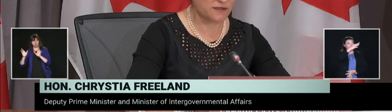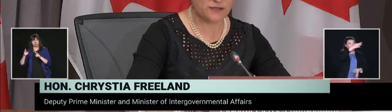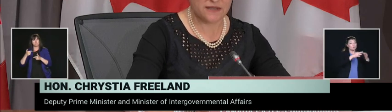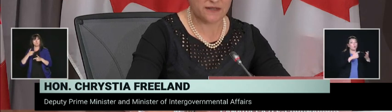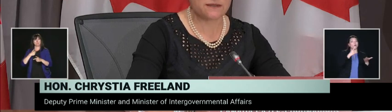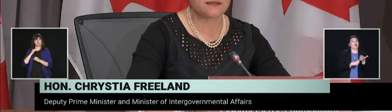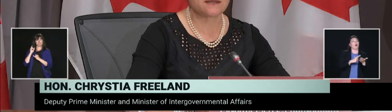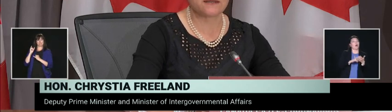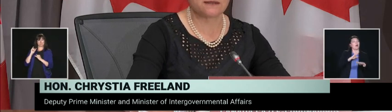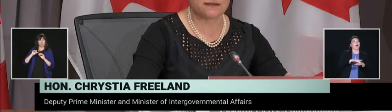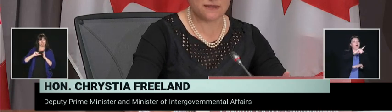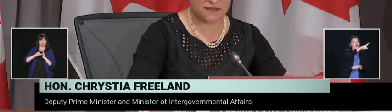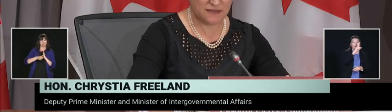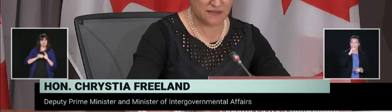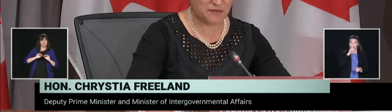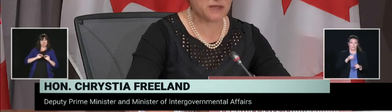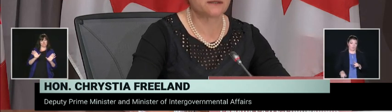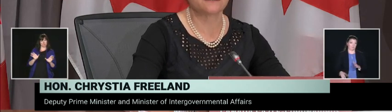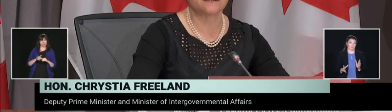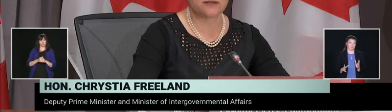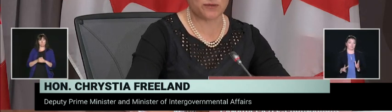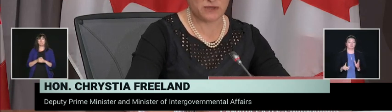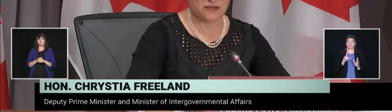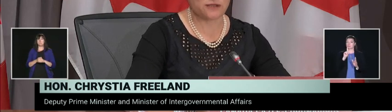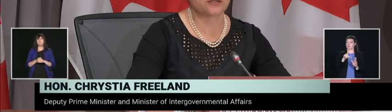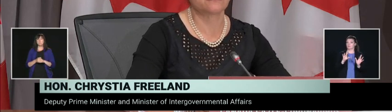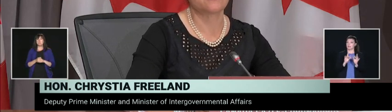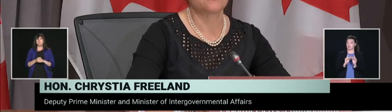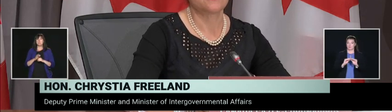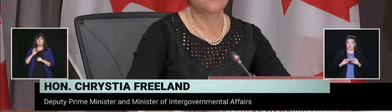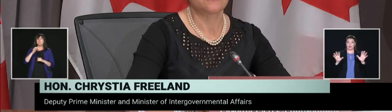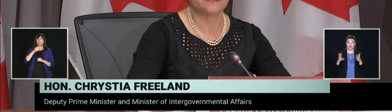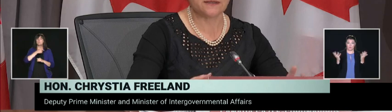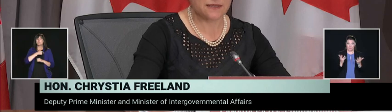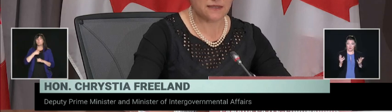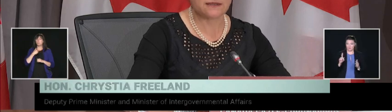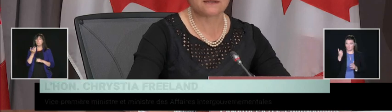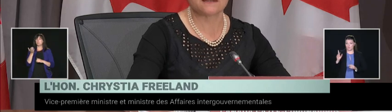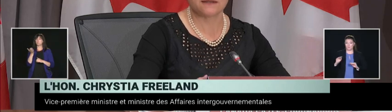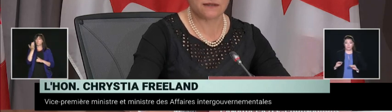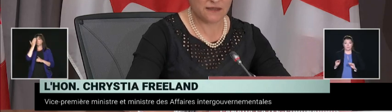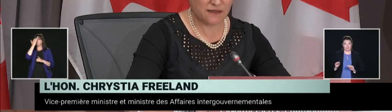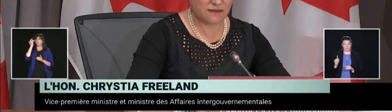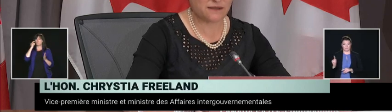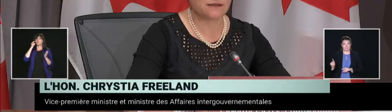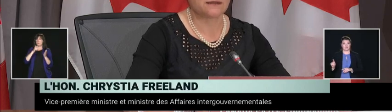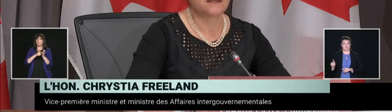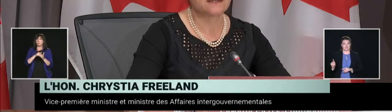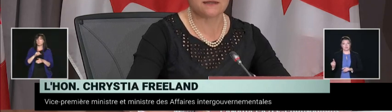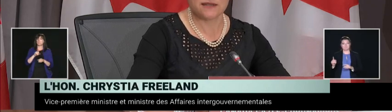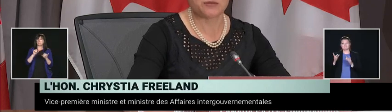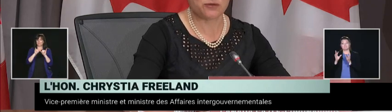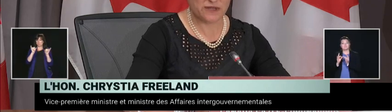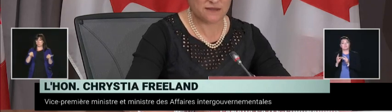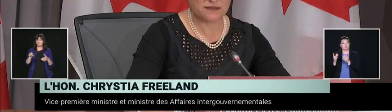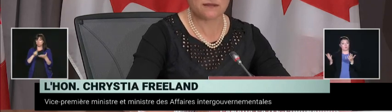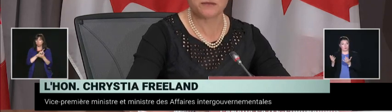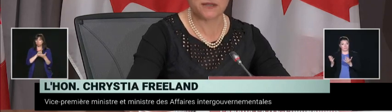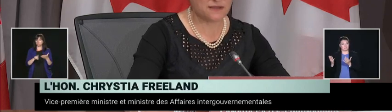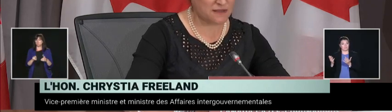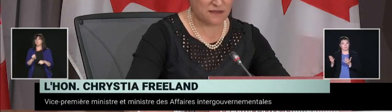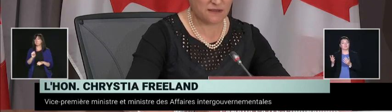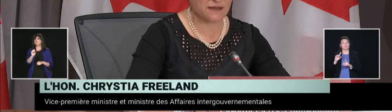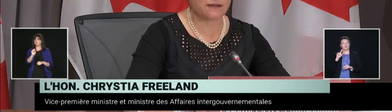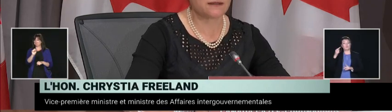government understands that systemic discrimination exists in Canada. Systemic